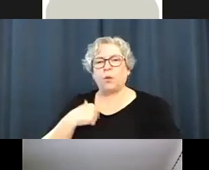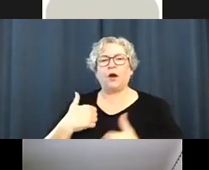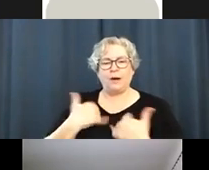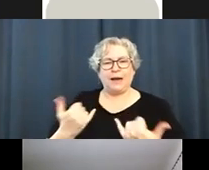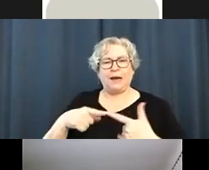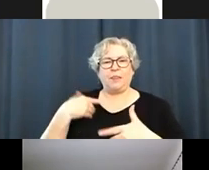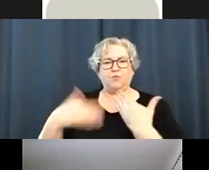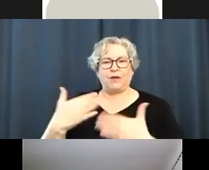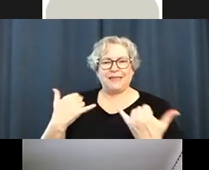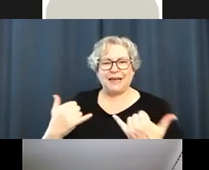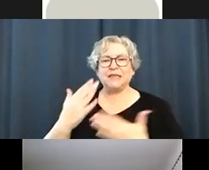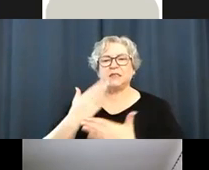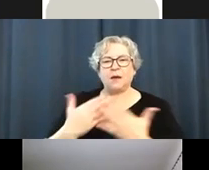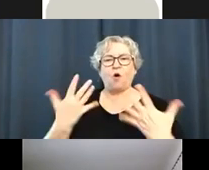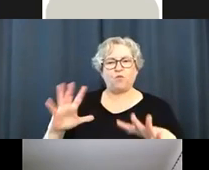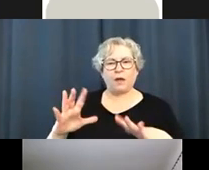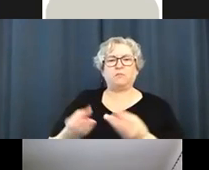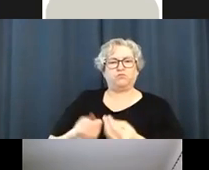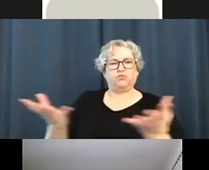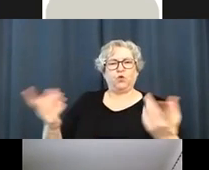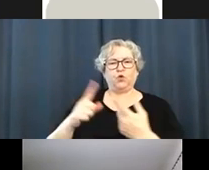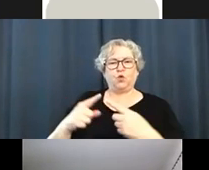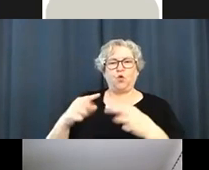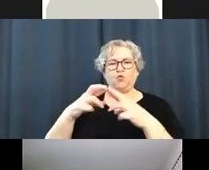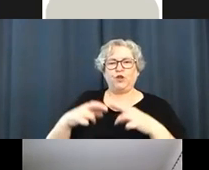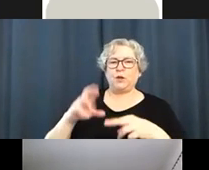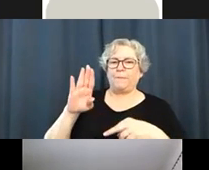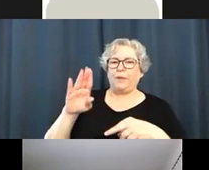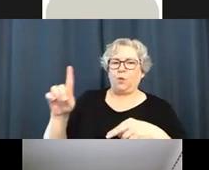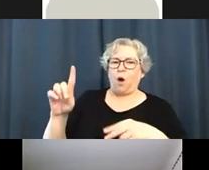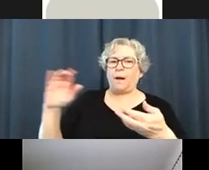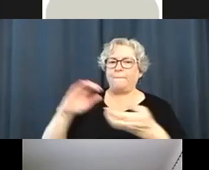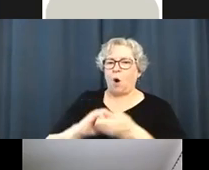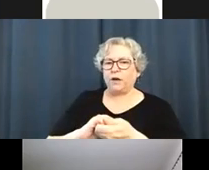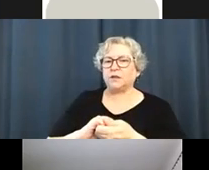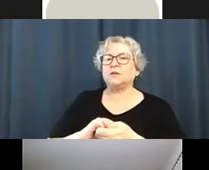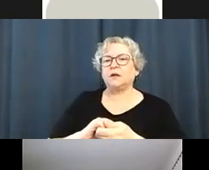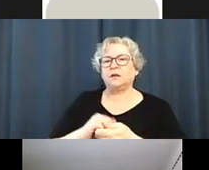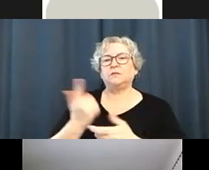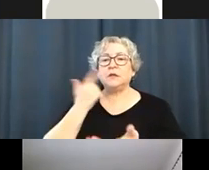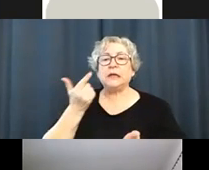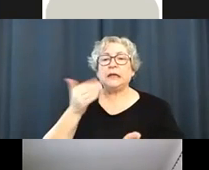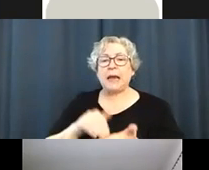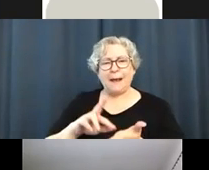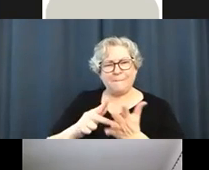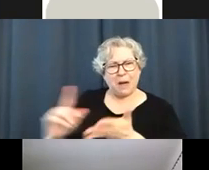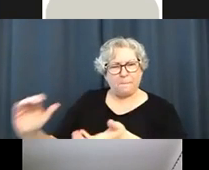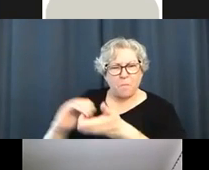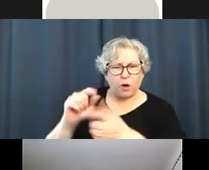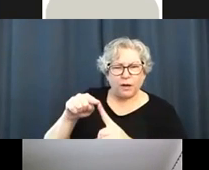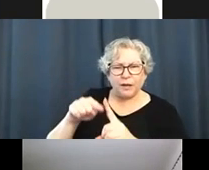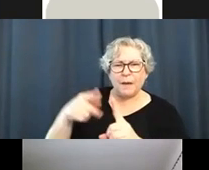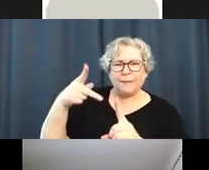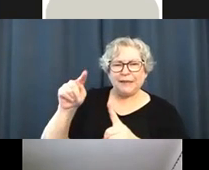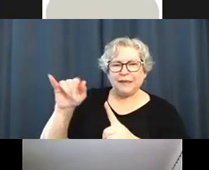process of that now. Some have already been handed out to our Region B1 partners. When I'm saying partners, I'm talking about some PTIs,